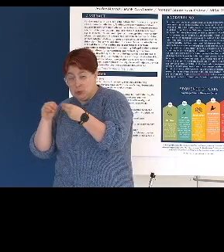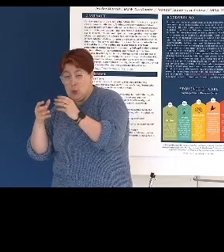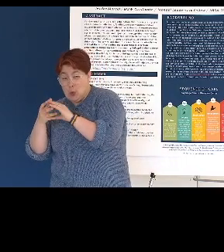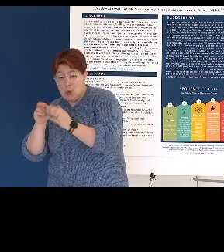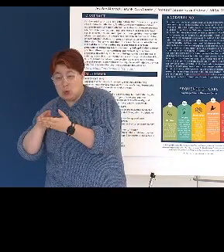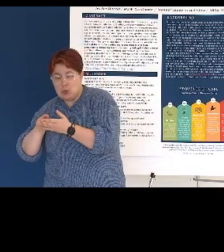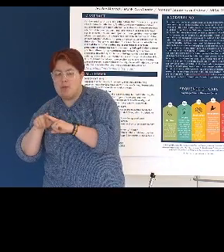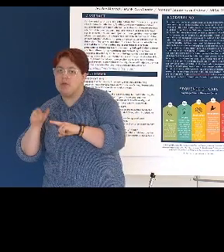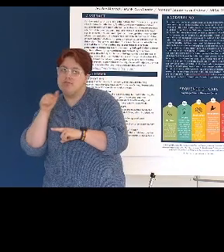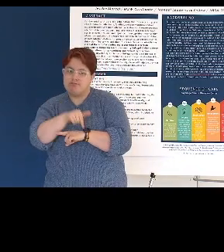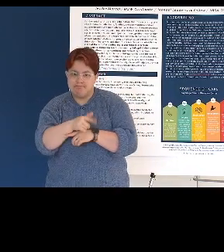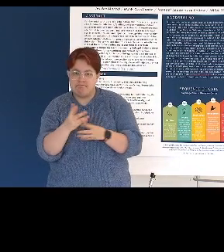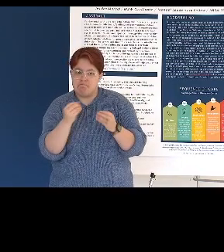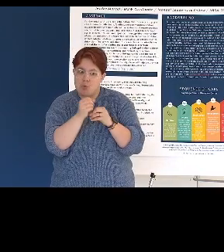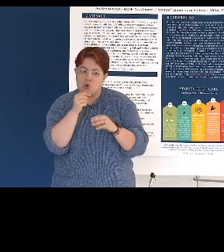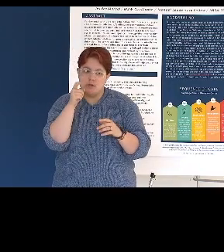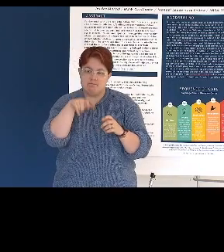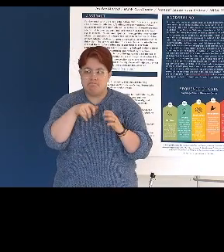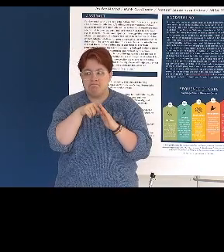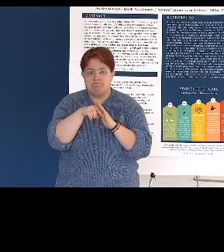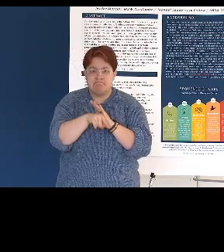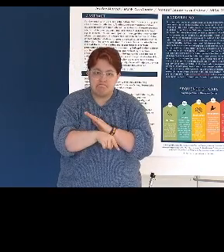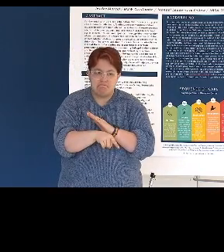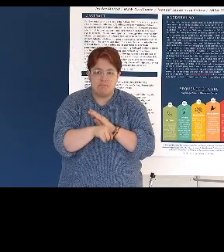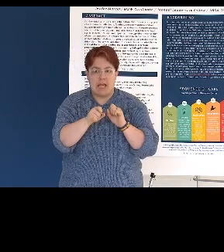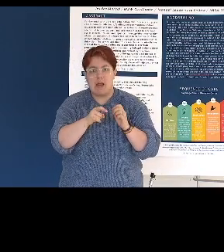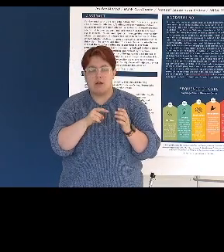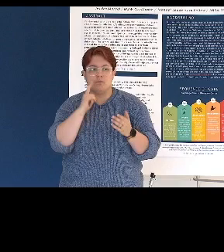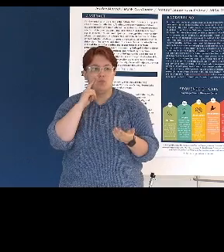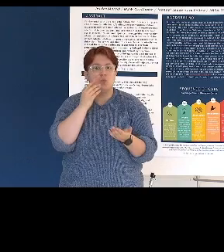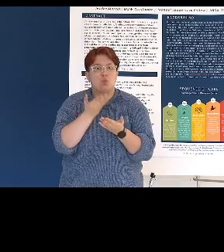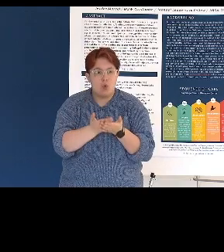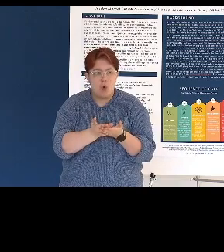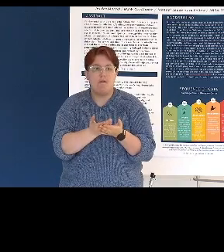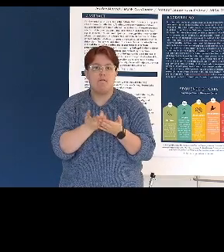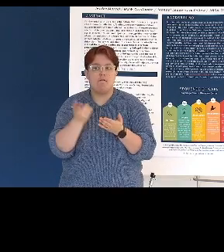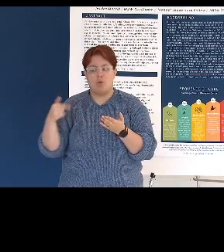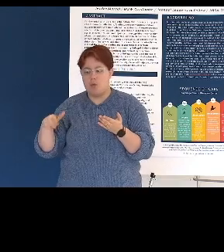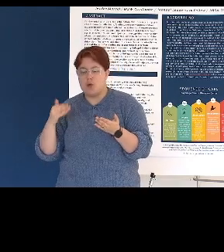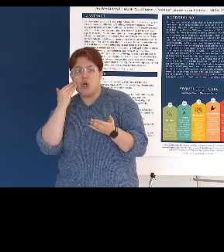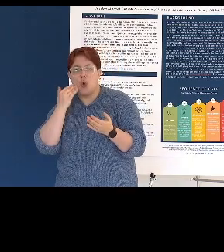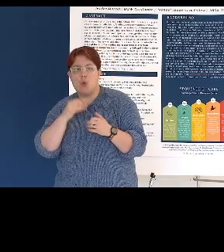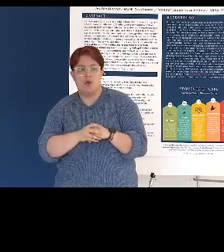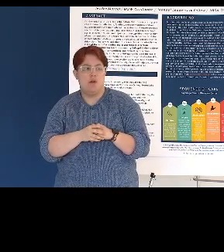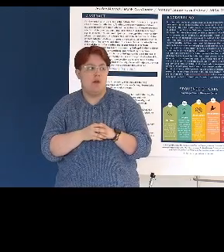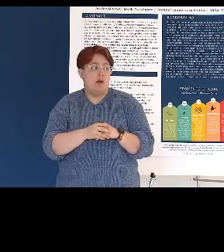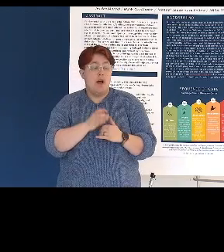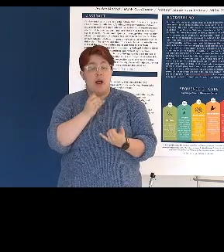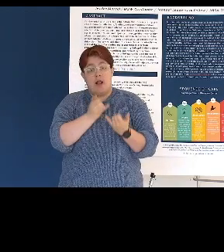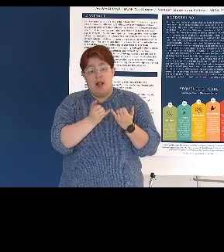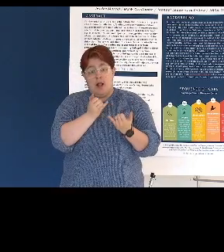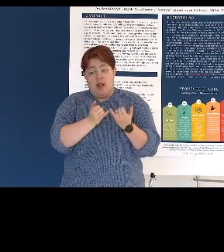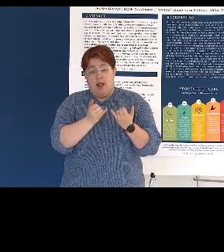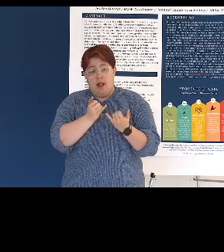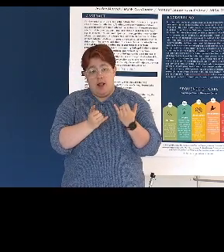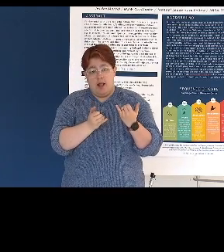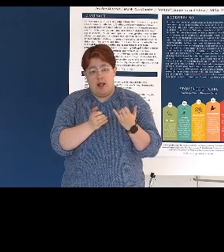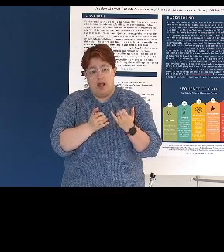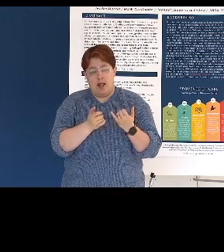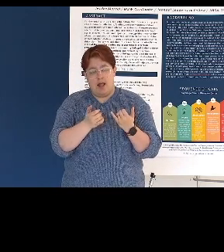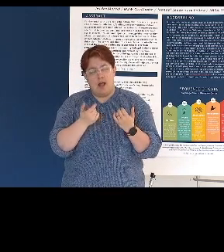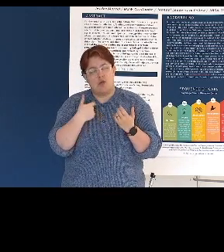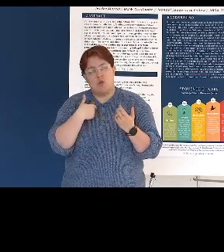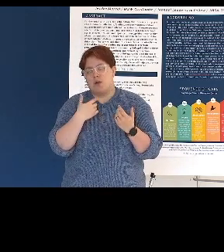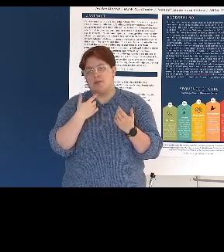needed in this area to prove what is experientially known. And lastly, I really don't want to